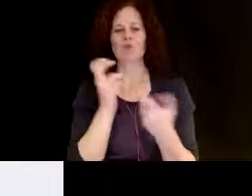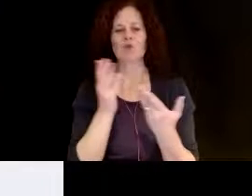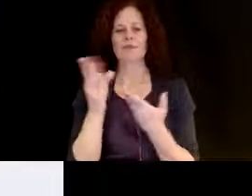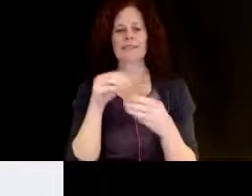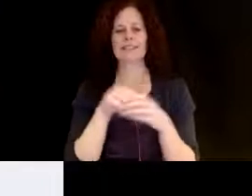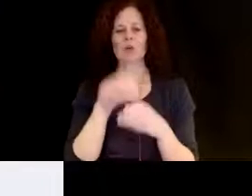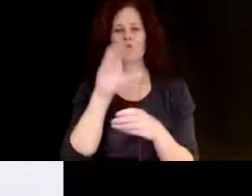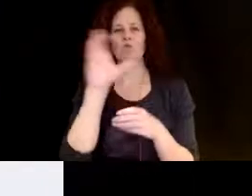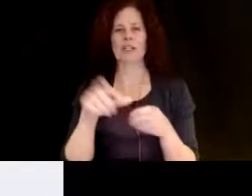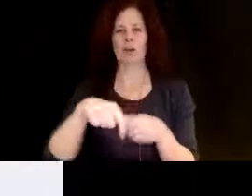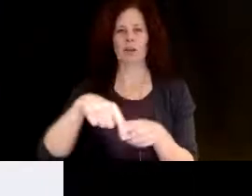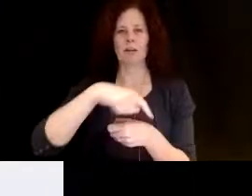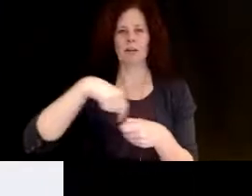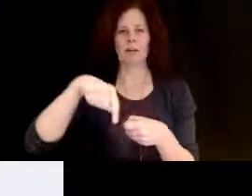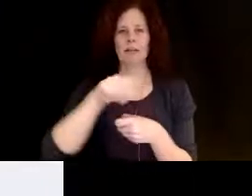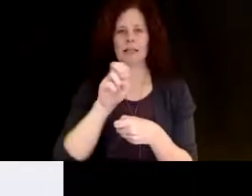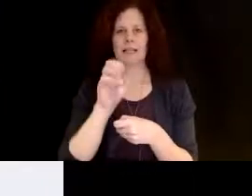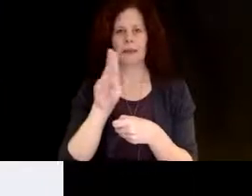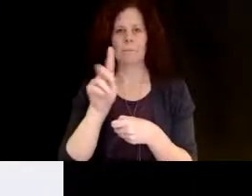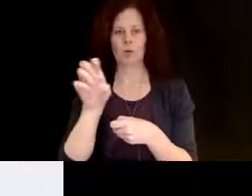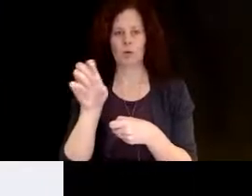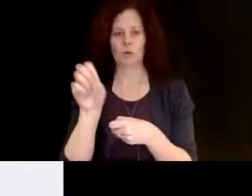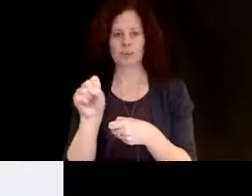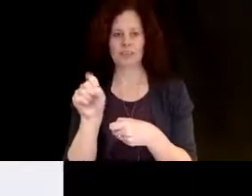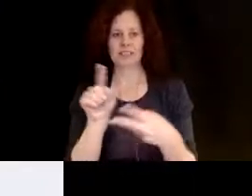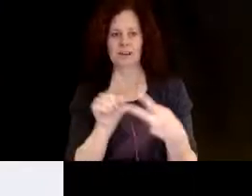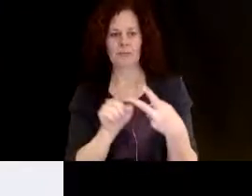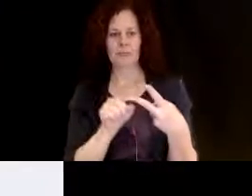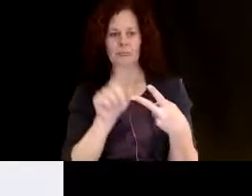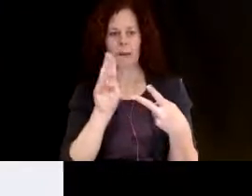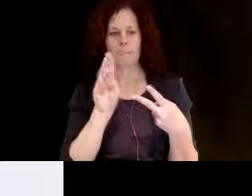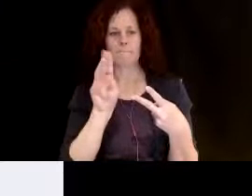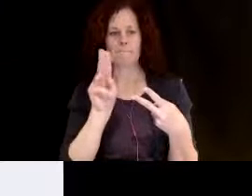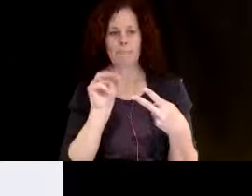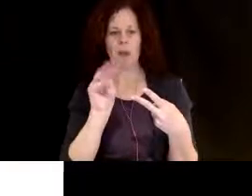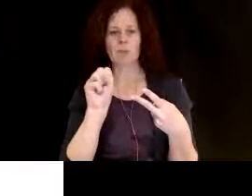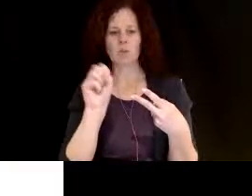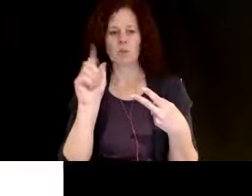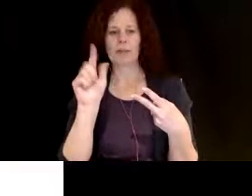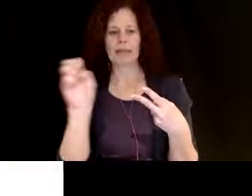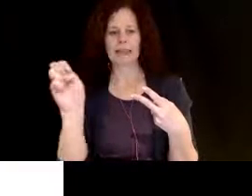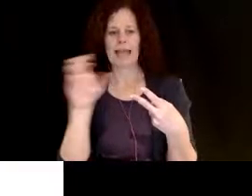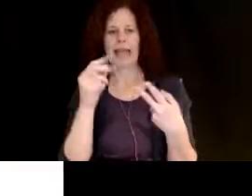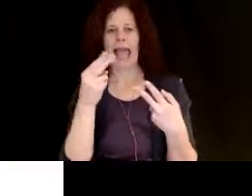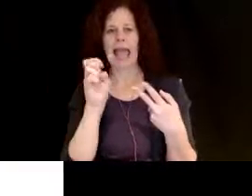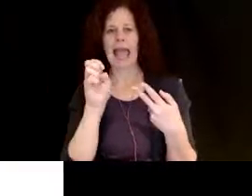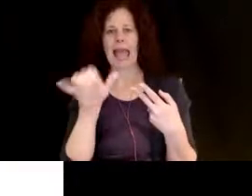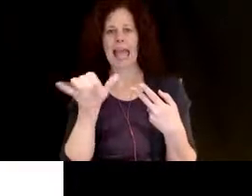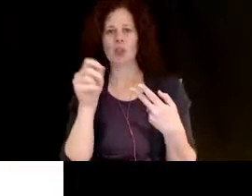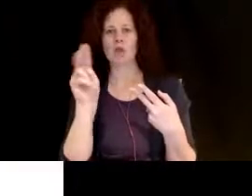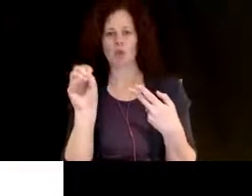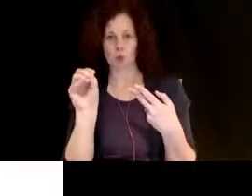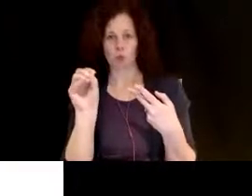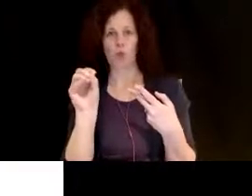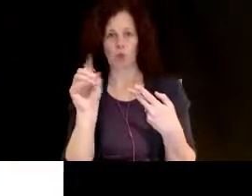my colleagues who are listed on this slide, Bumsu Lee and Jesus Barajas. Next slide. This research is motivated